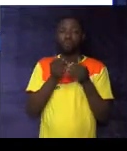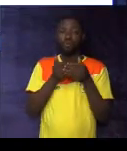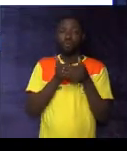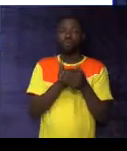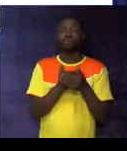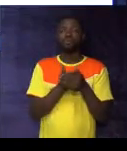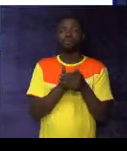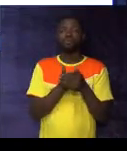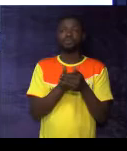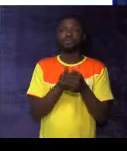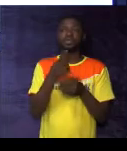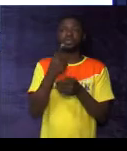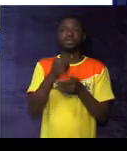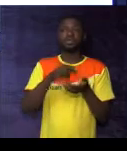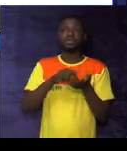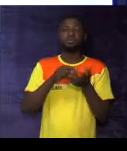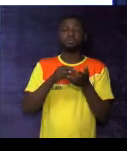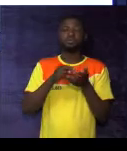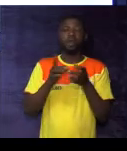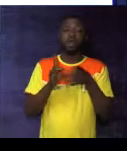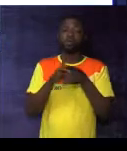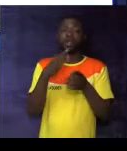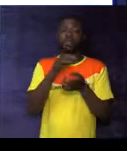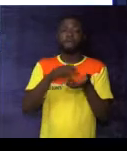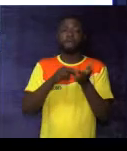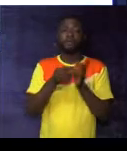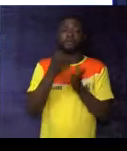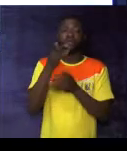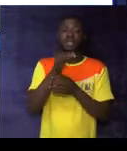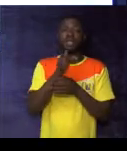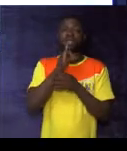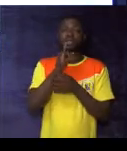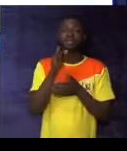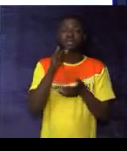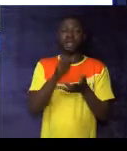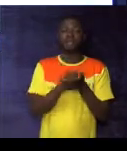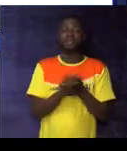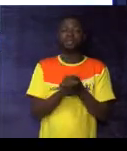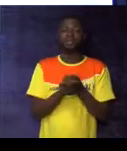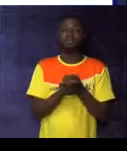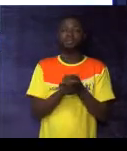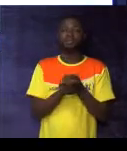it closer. The conjunction of purpose there is that.